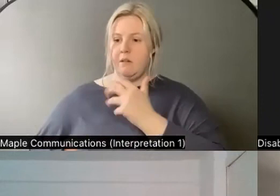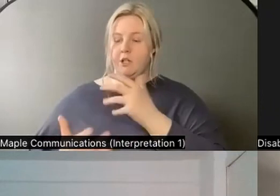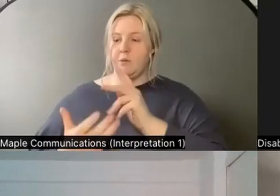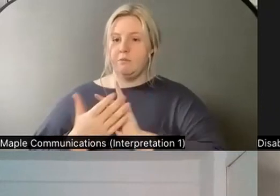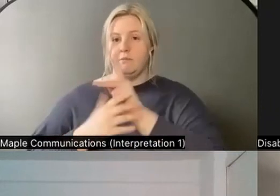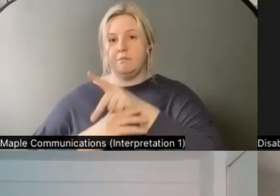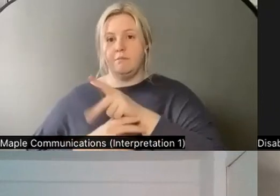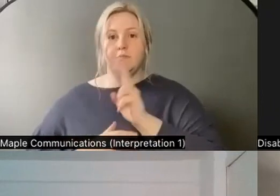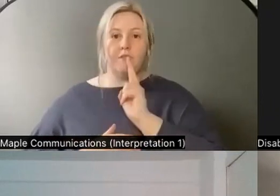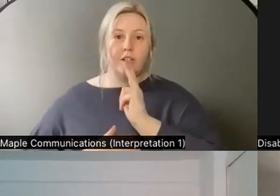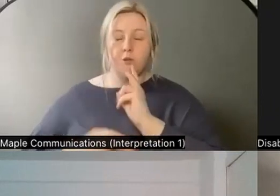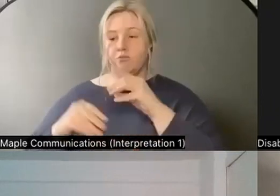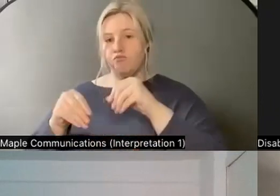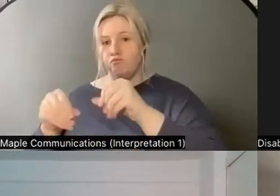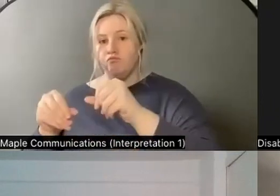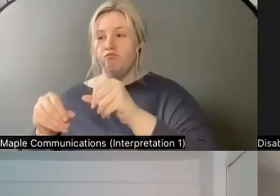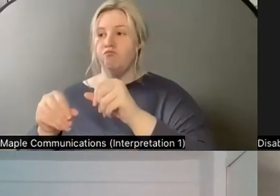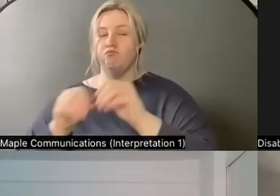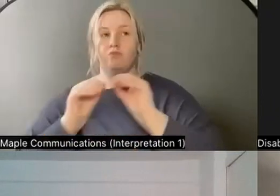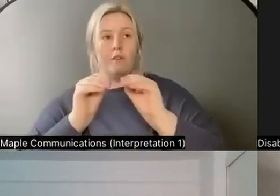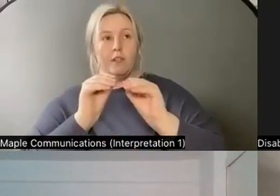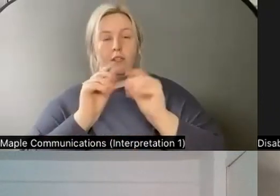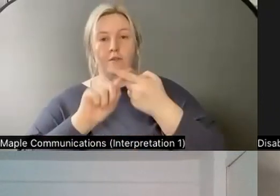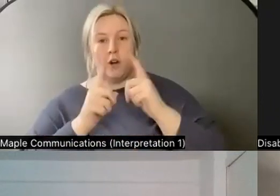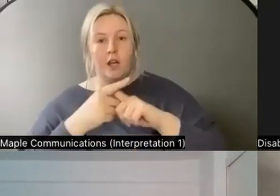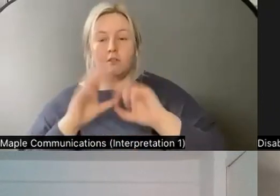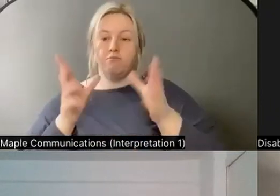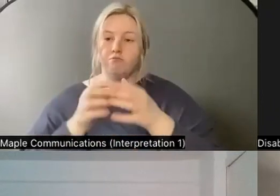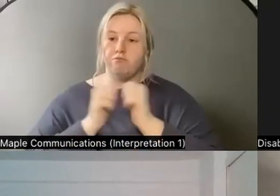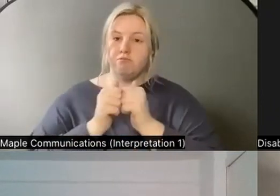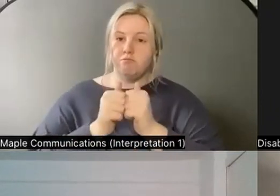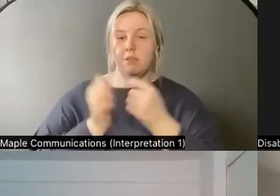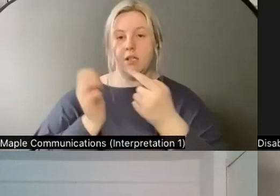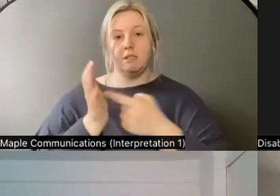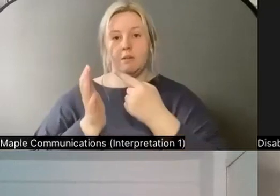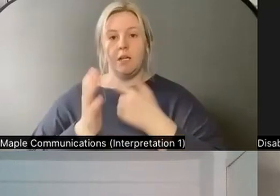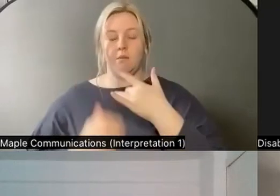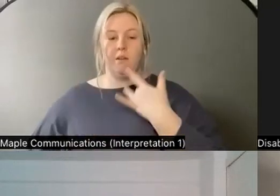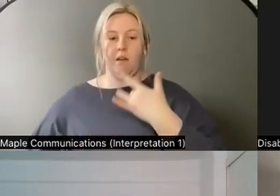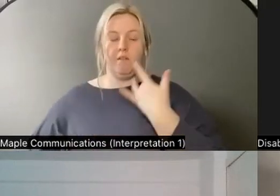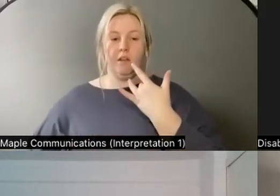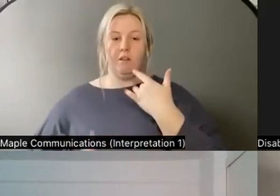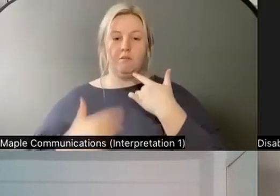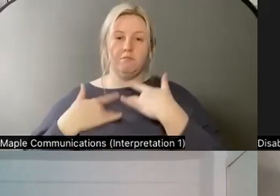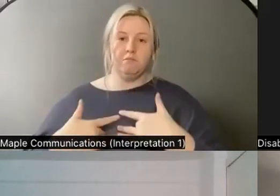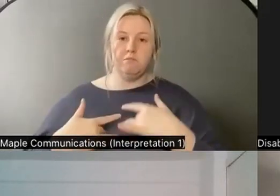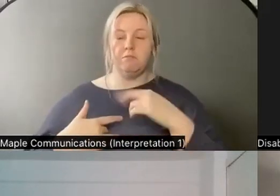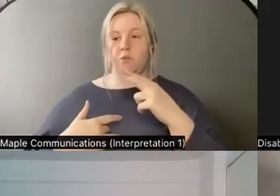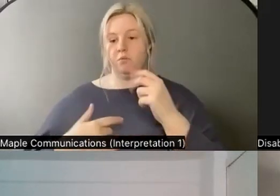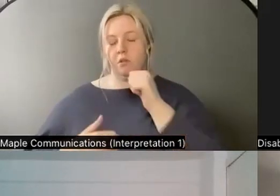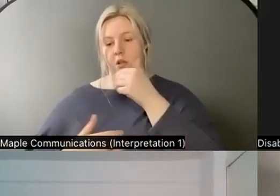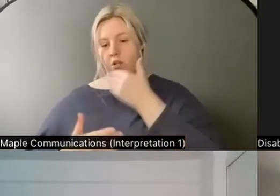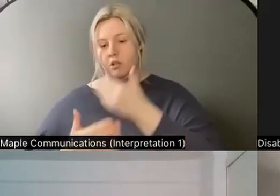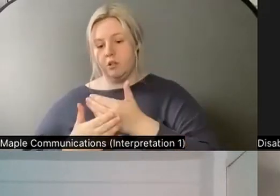and feed my friends. And occasionally when I feel worse than usual, I want someone to go to who maybe